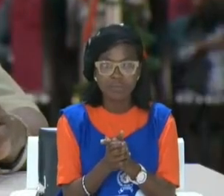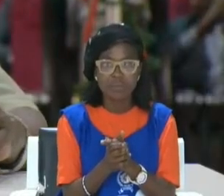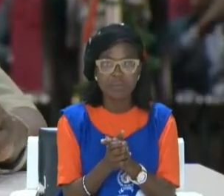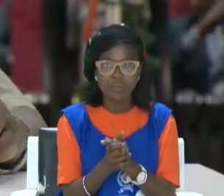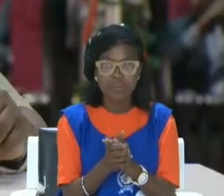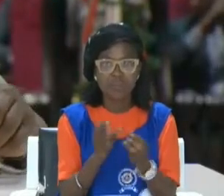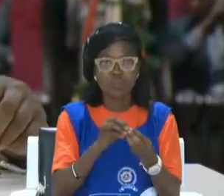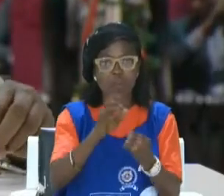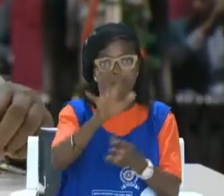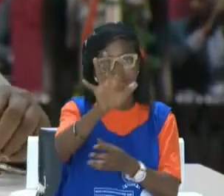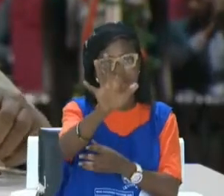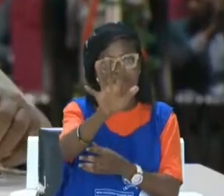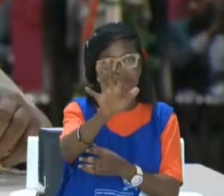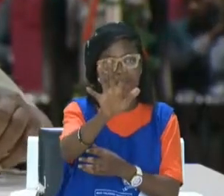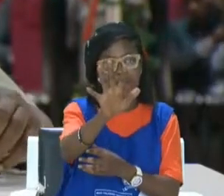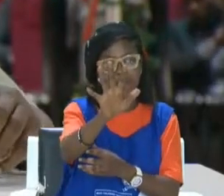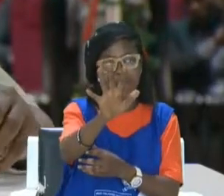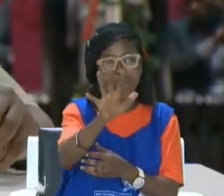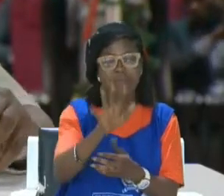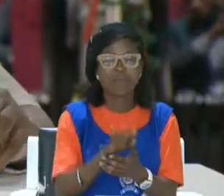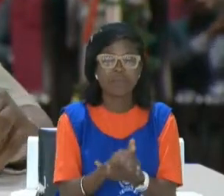Number five.